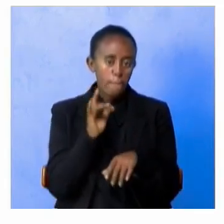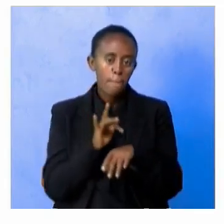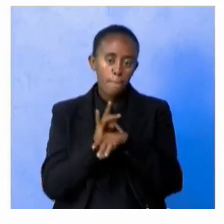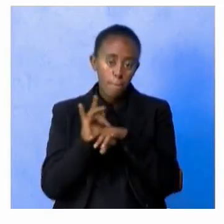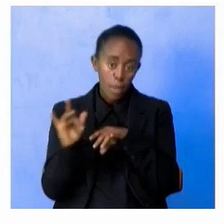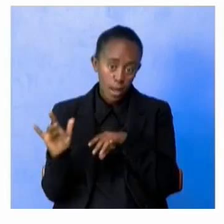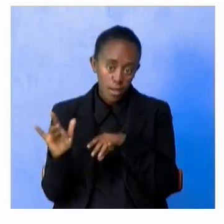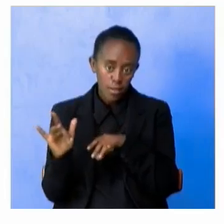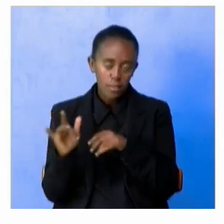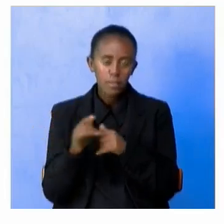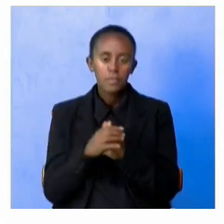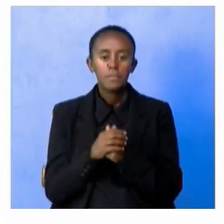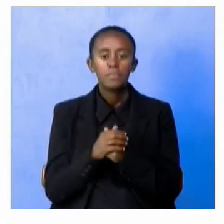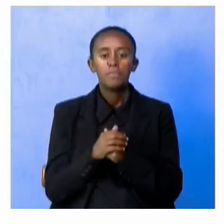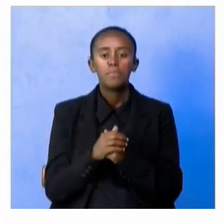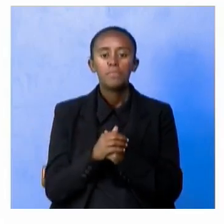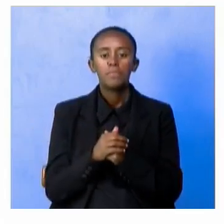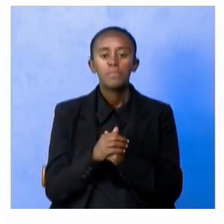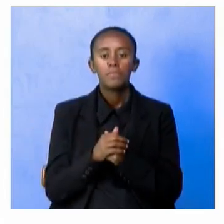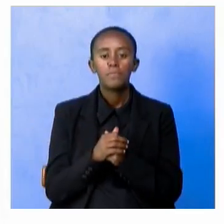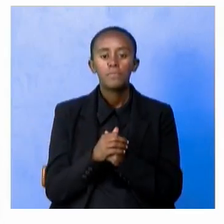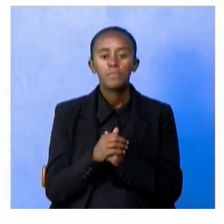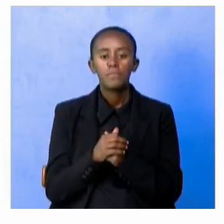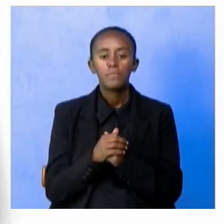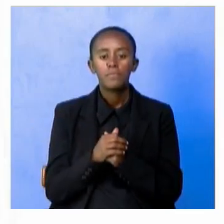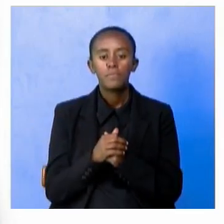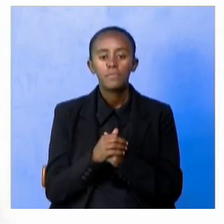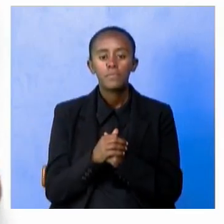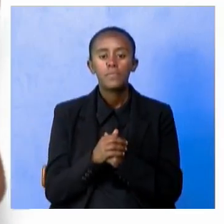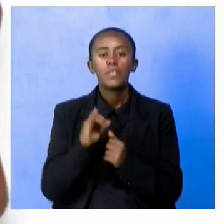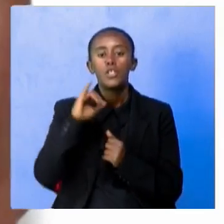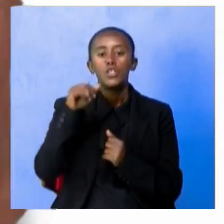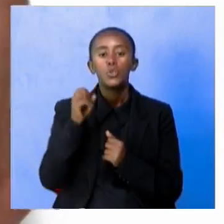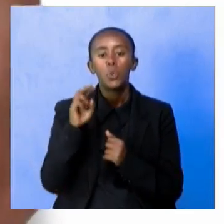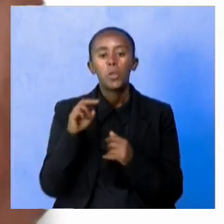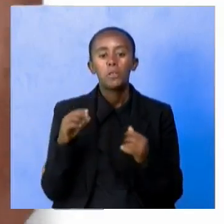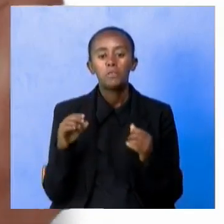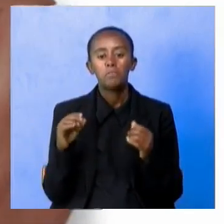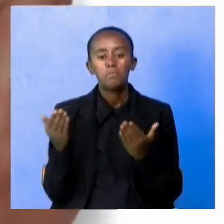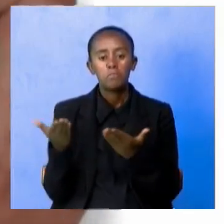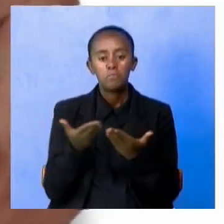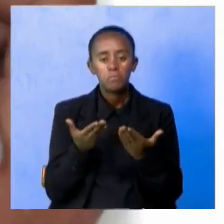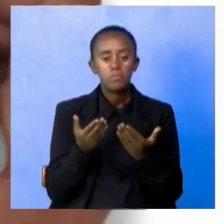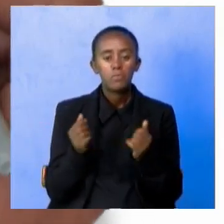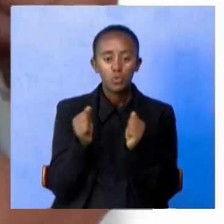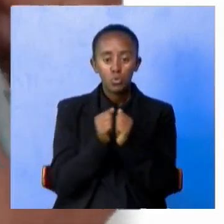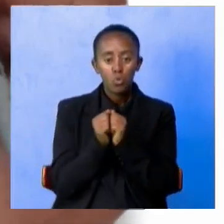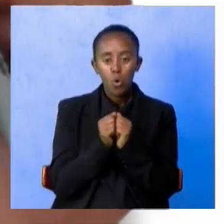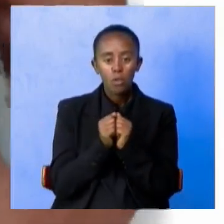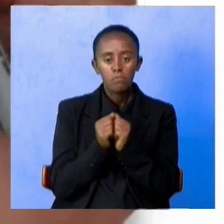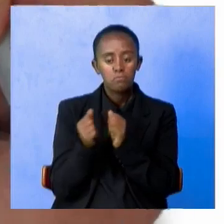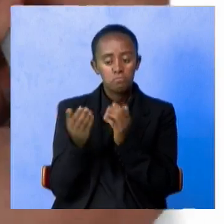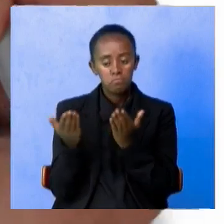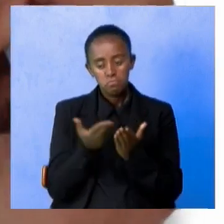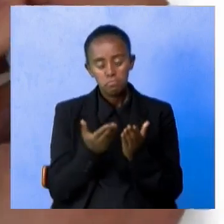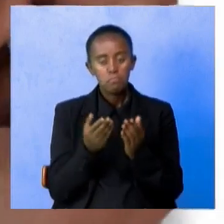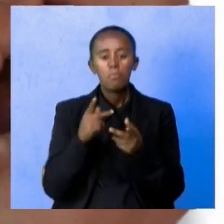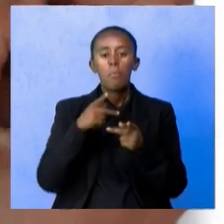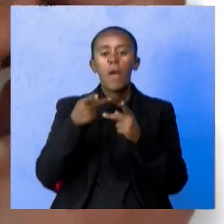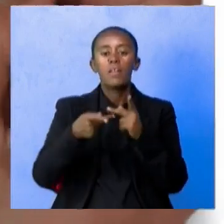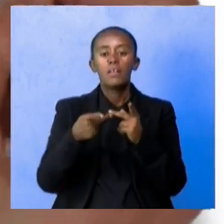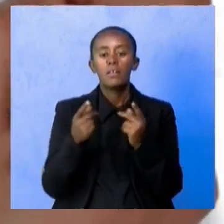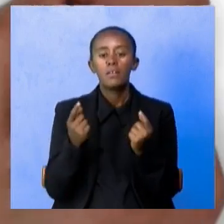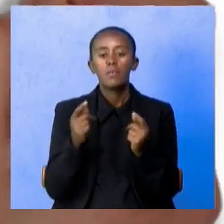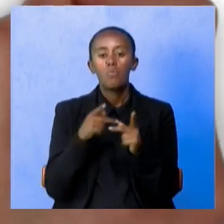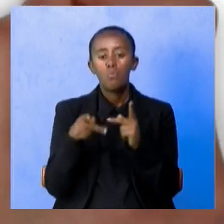blank space. Join us at the party.